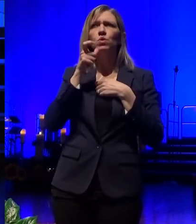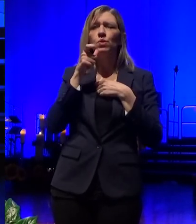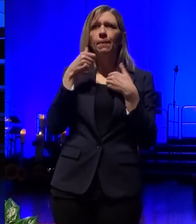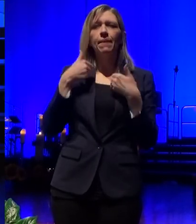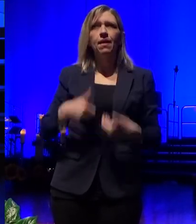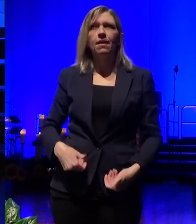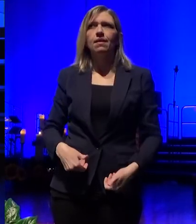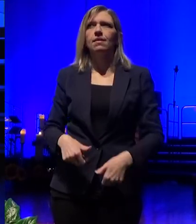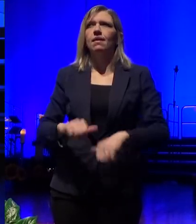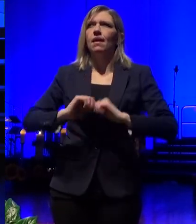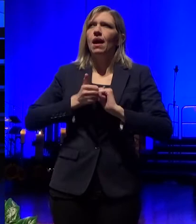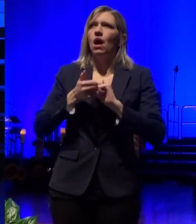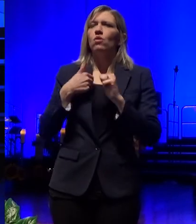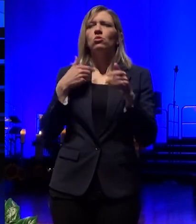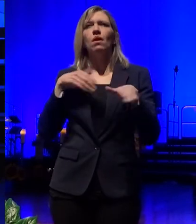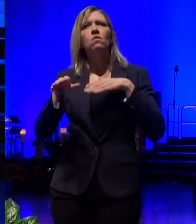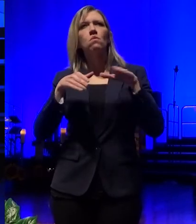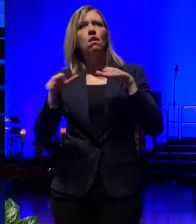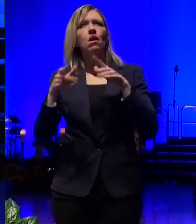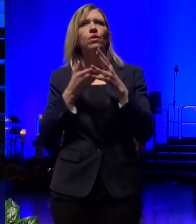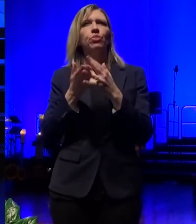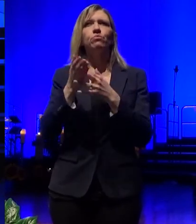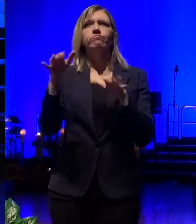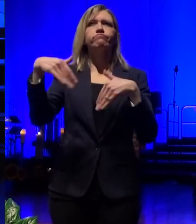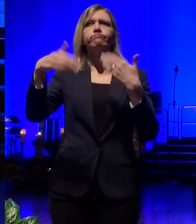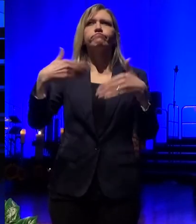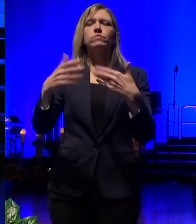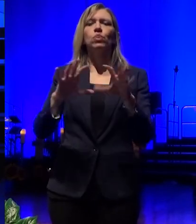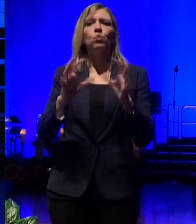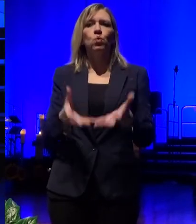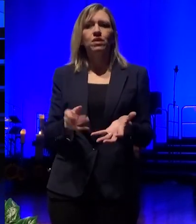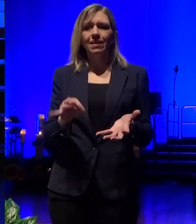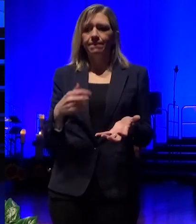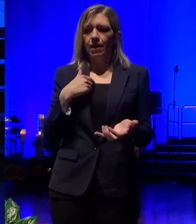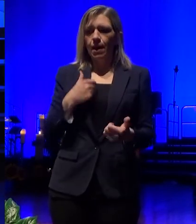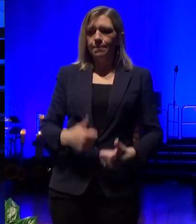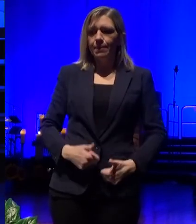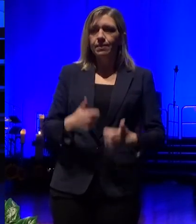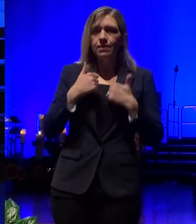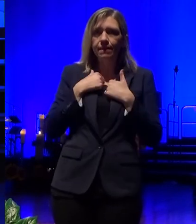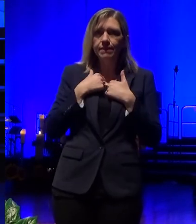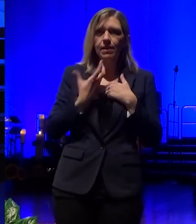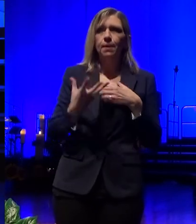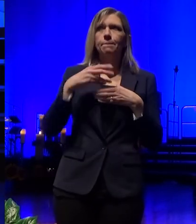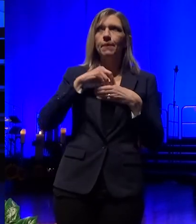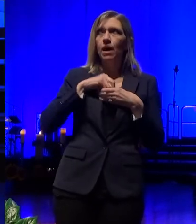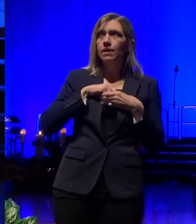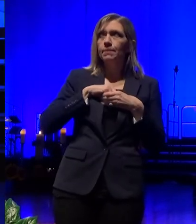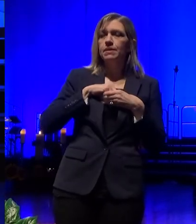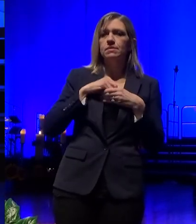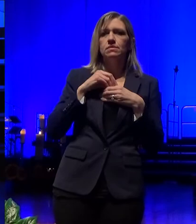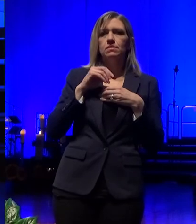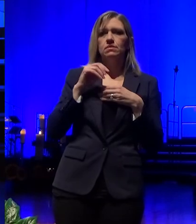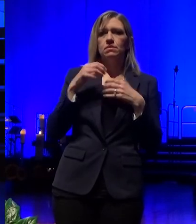am I? How do I walk through my world if I am the living embodiment of